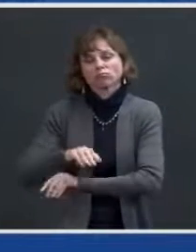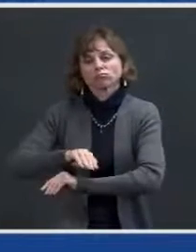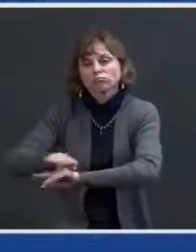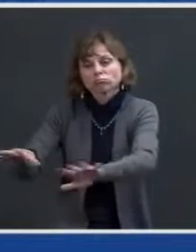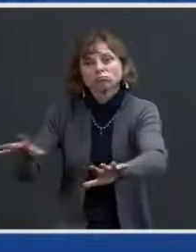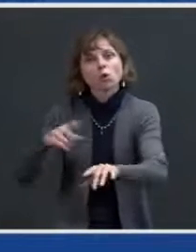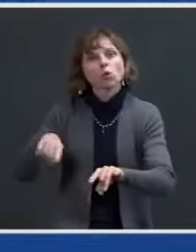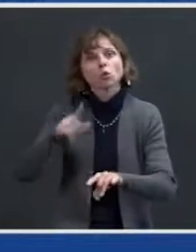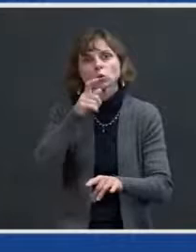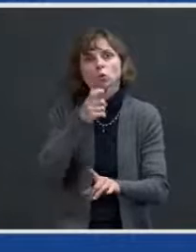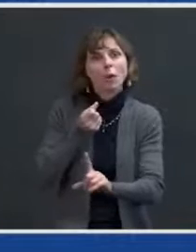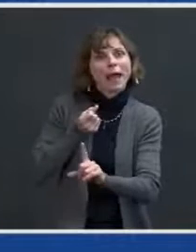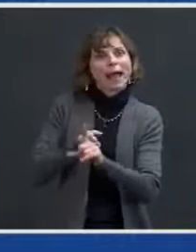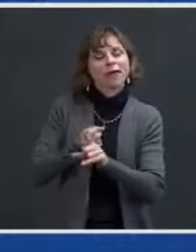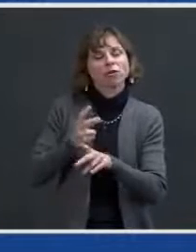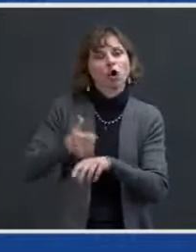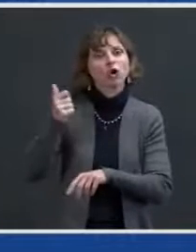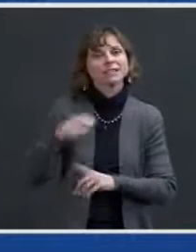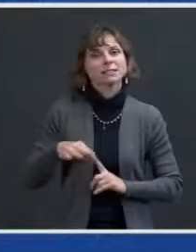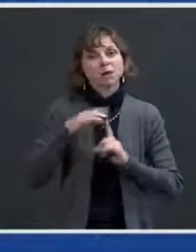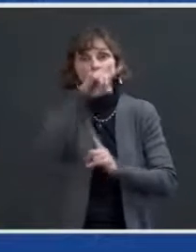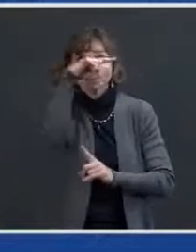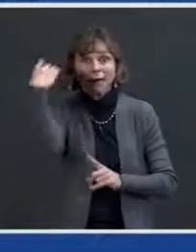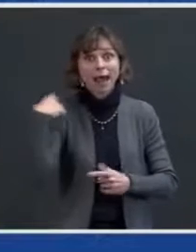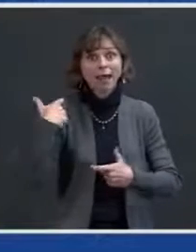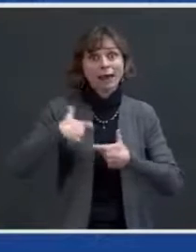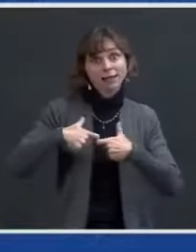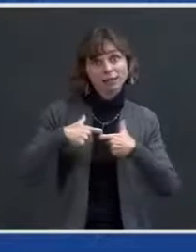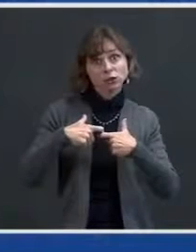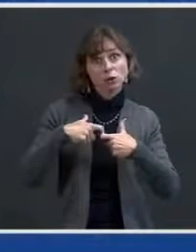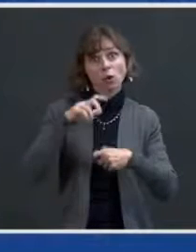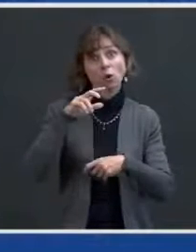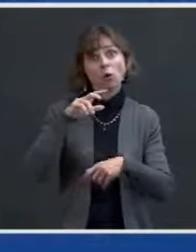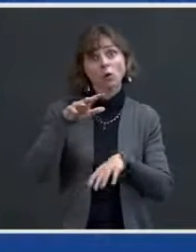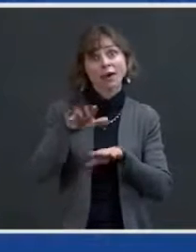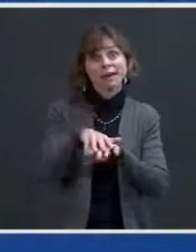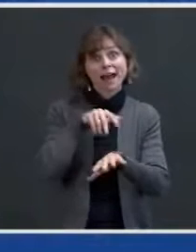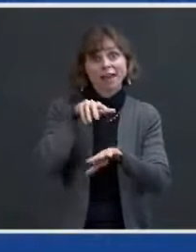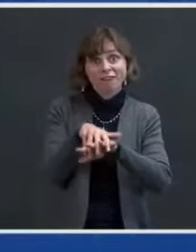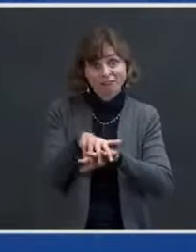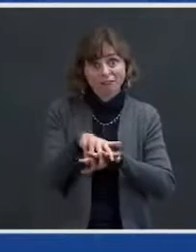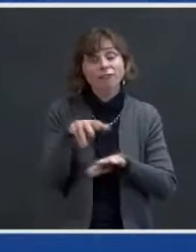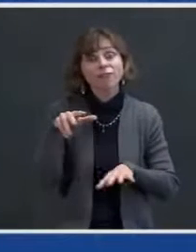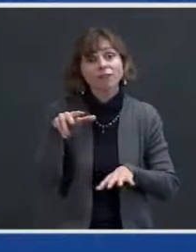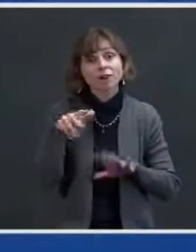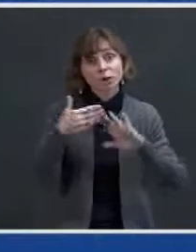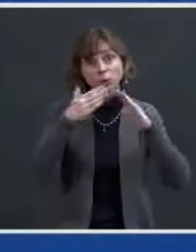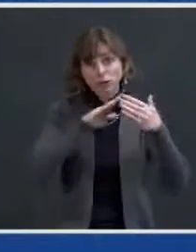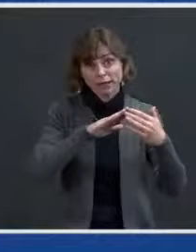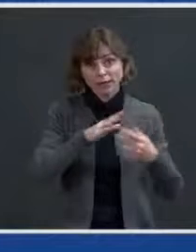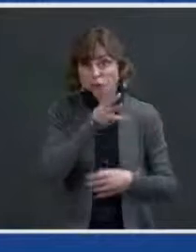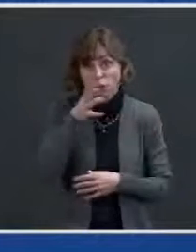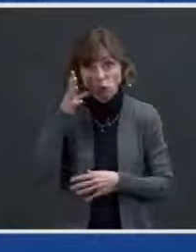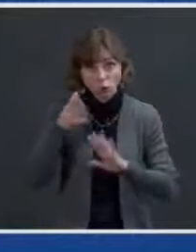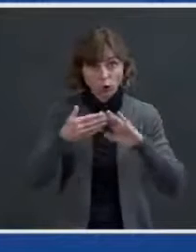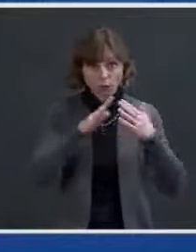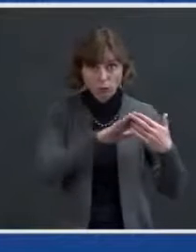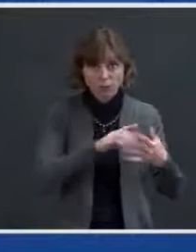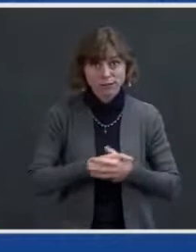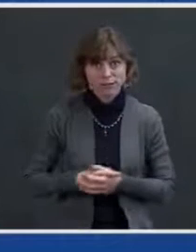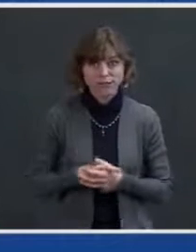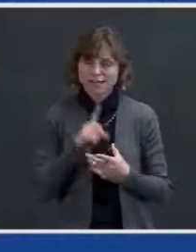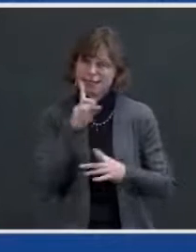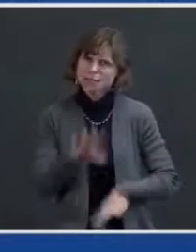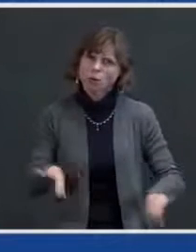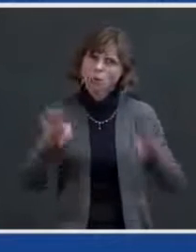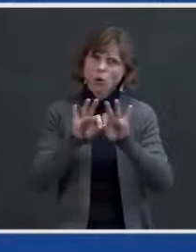most, especially Black, Latino, Native American, and rural communities. And this is important because we know